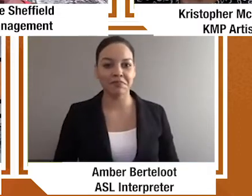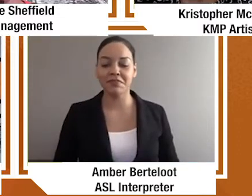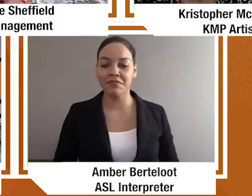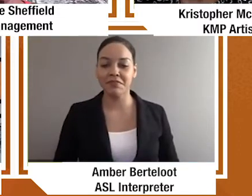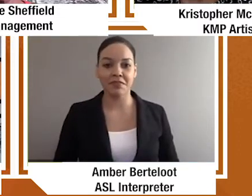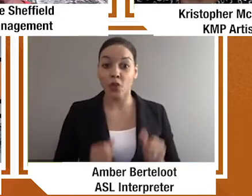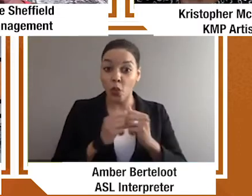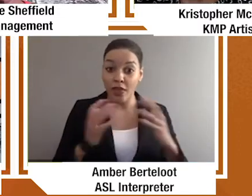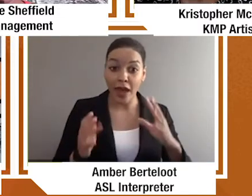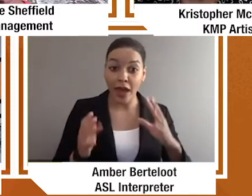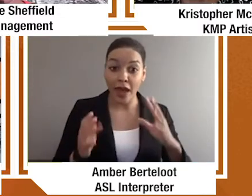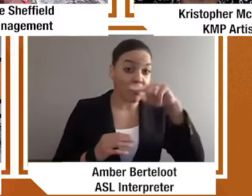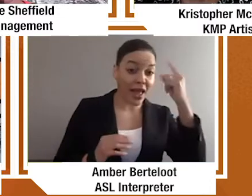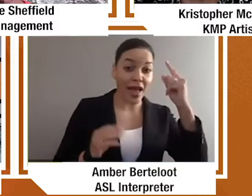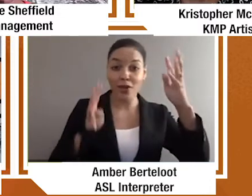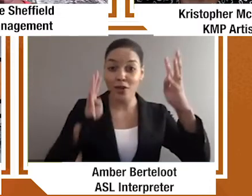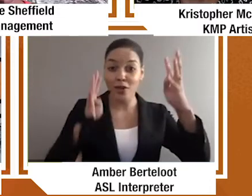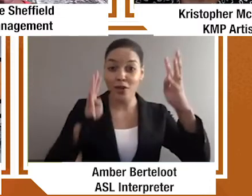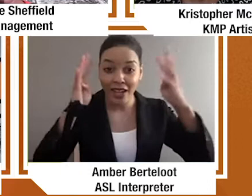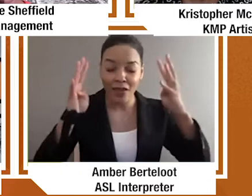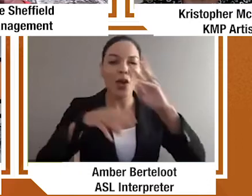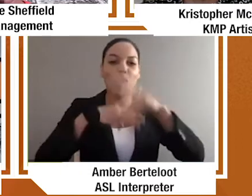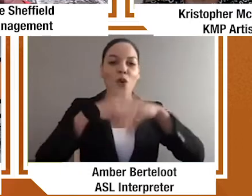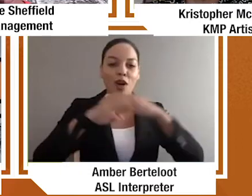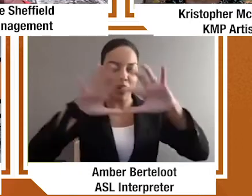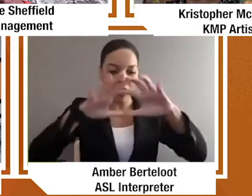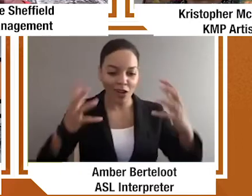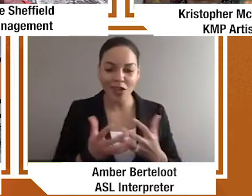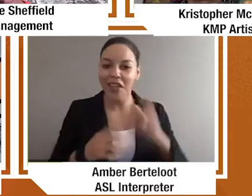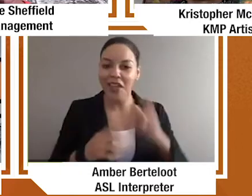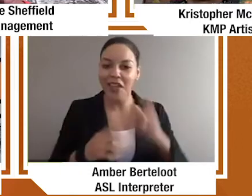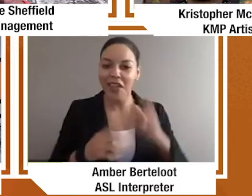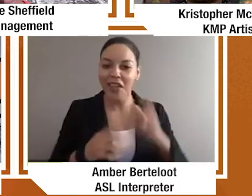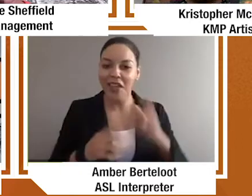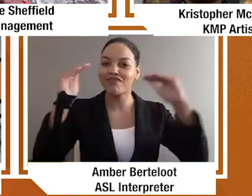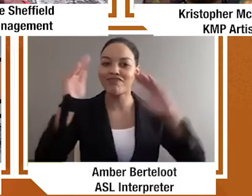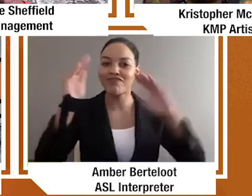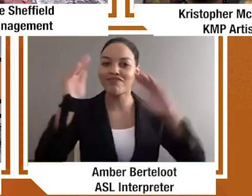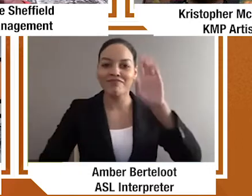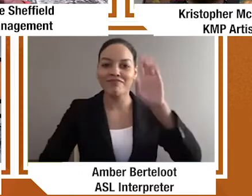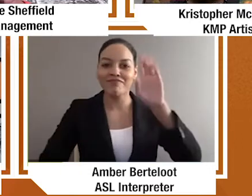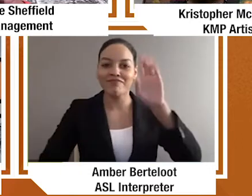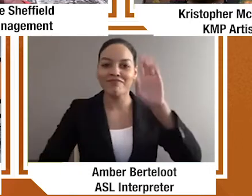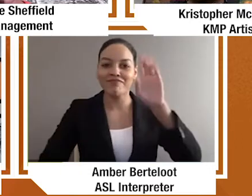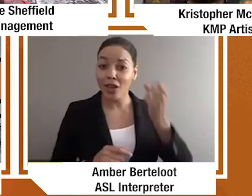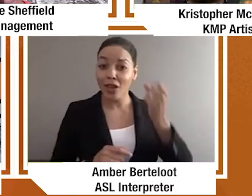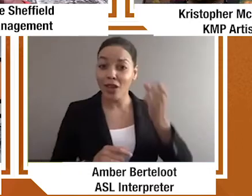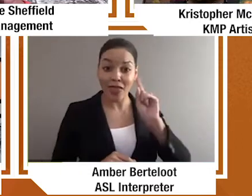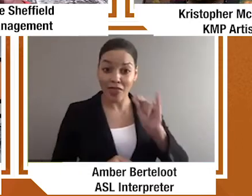Black creativity. And this goes back centuries. We were brought here from our